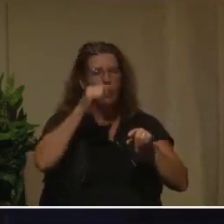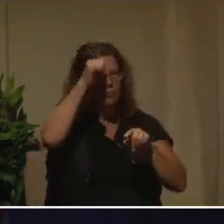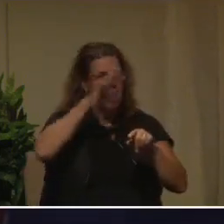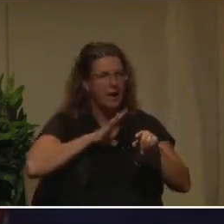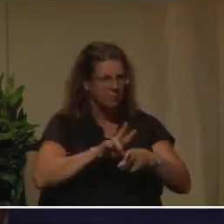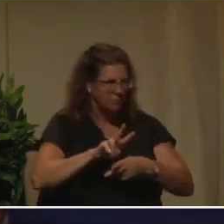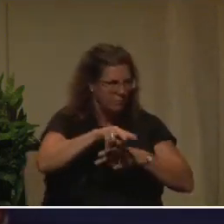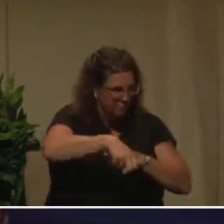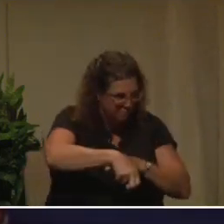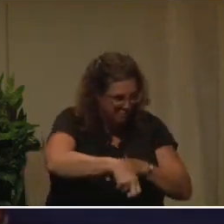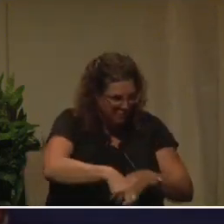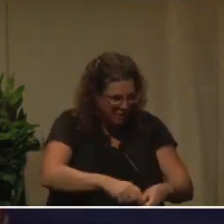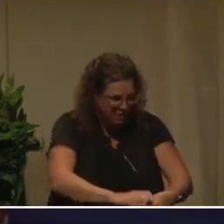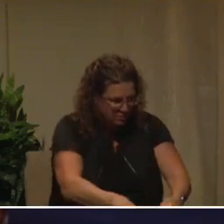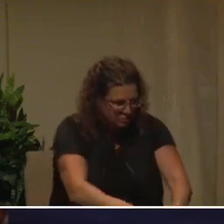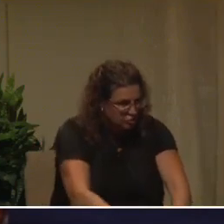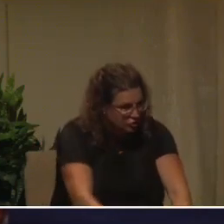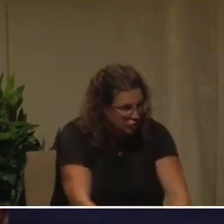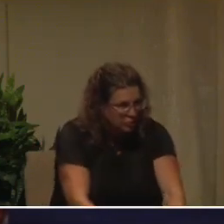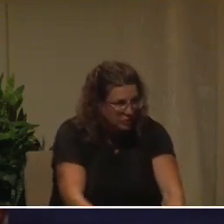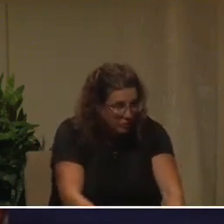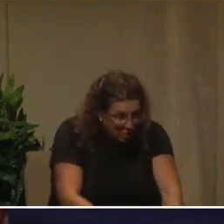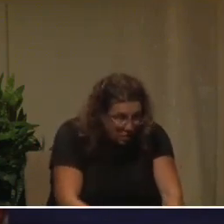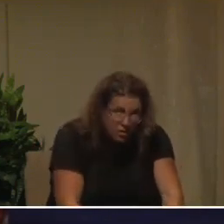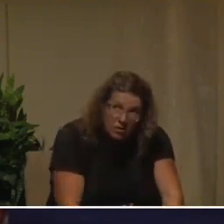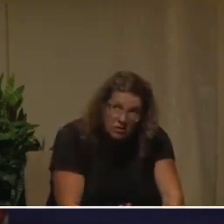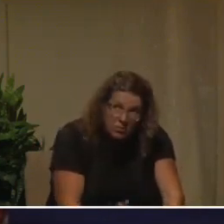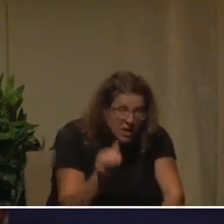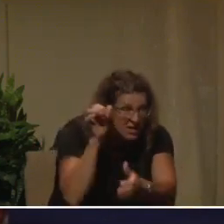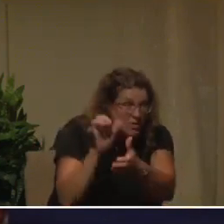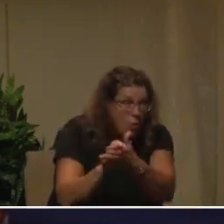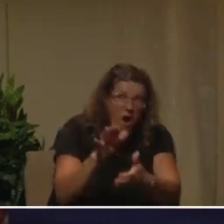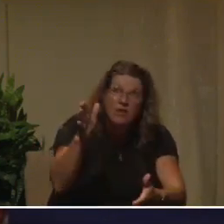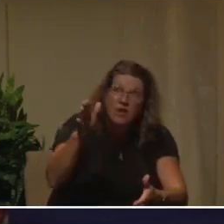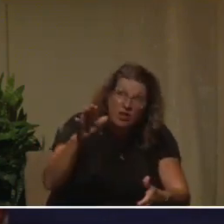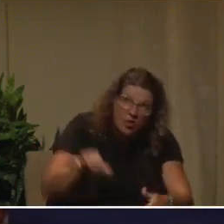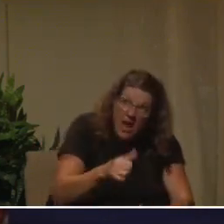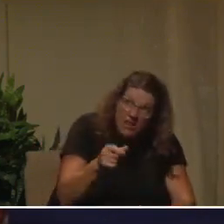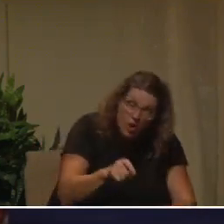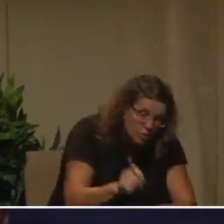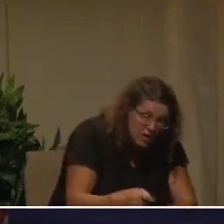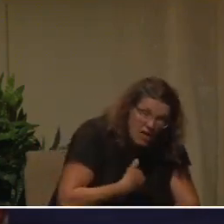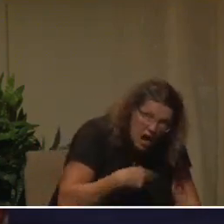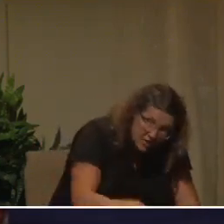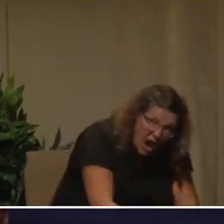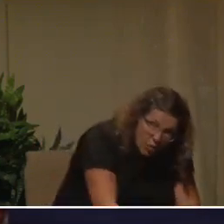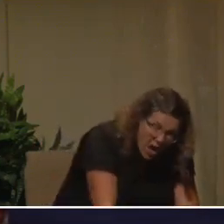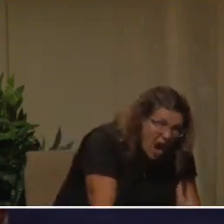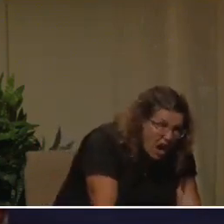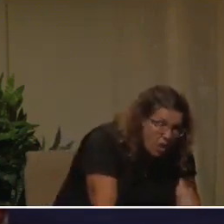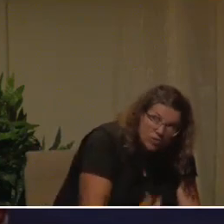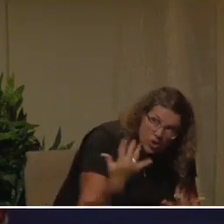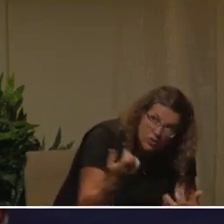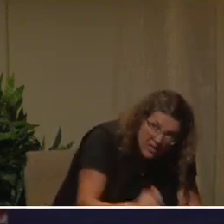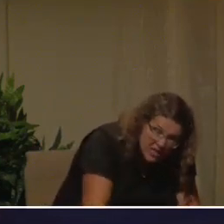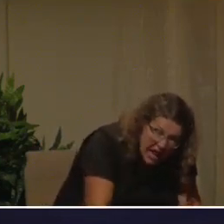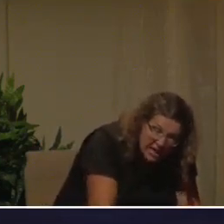shoe. And then he looks up at his wife and he says, "Is there anything you need while I'm down here?"